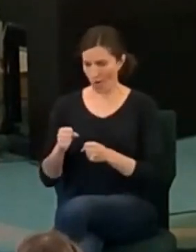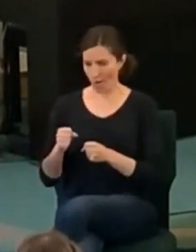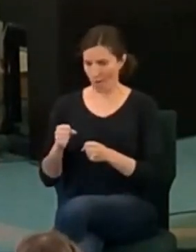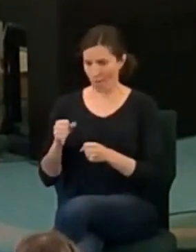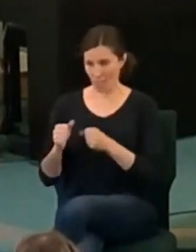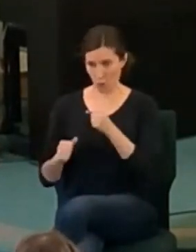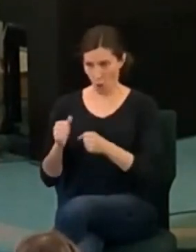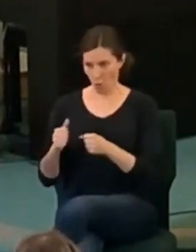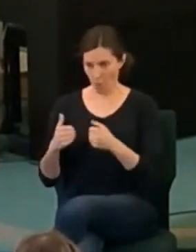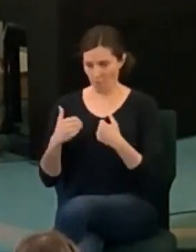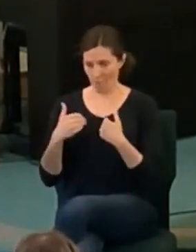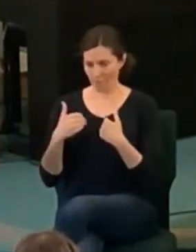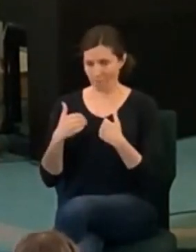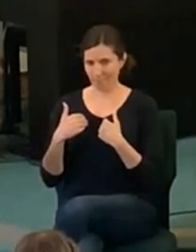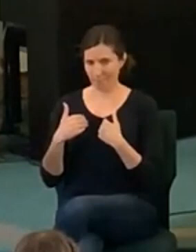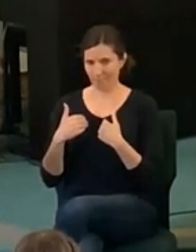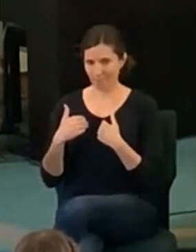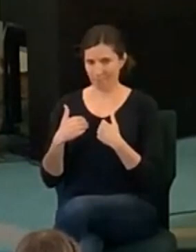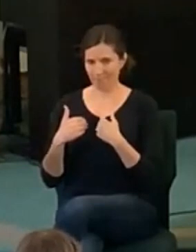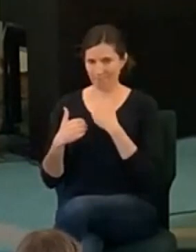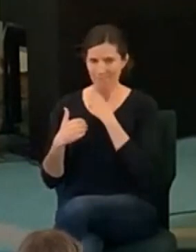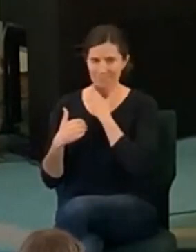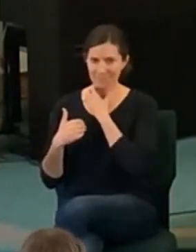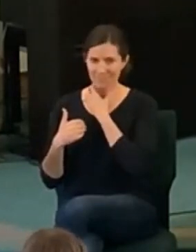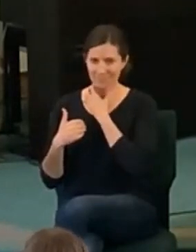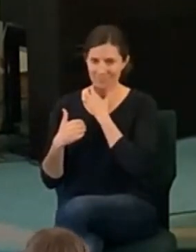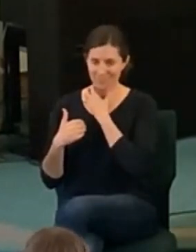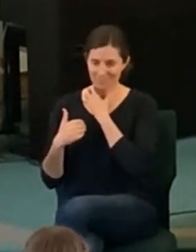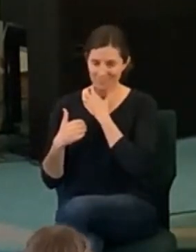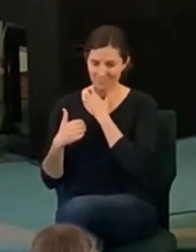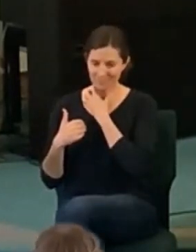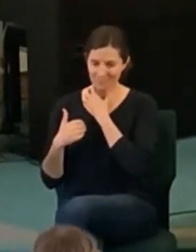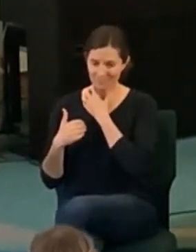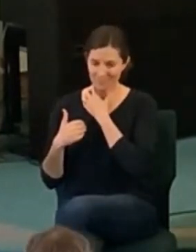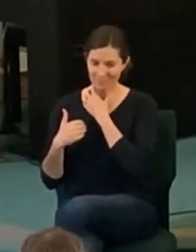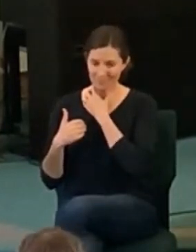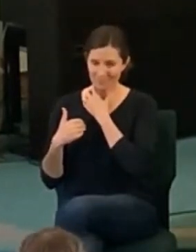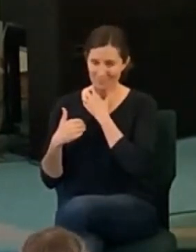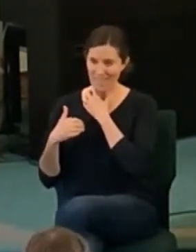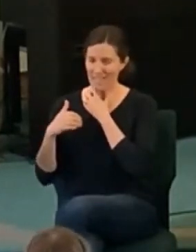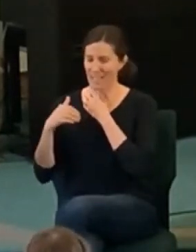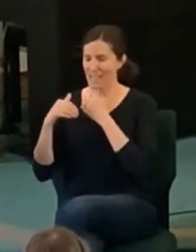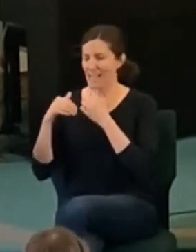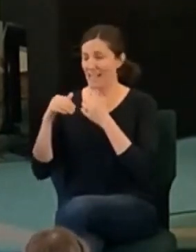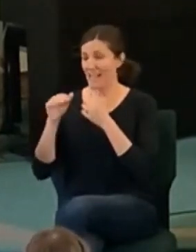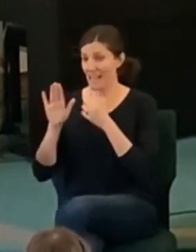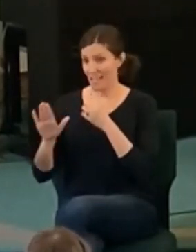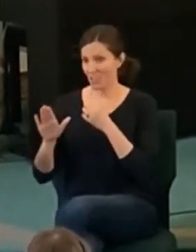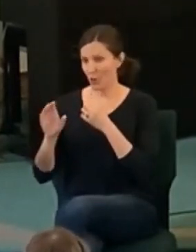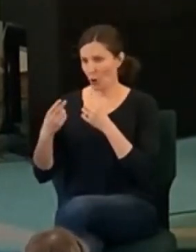staff member that was regularly kind of irresponsible and late and not doing things. And I noticed on this